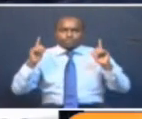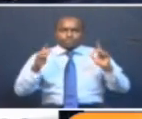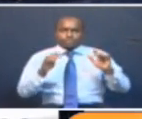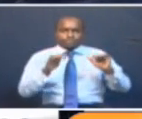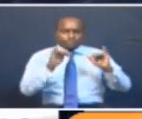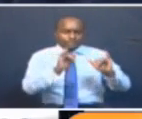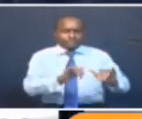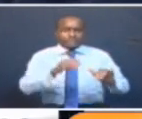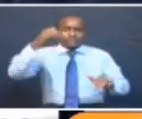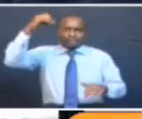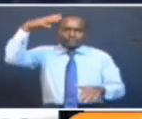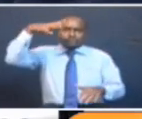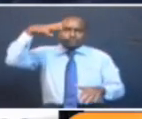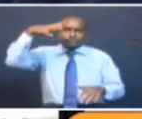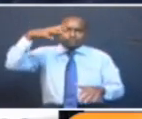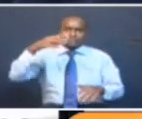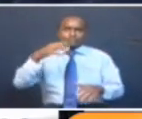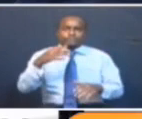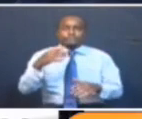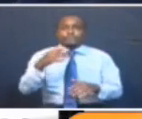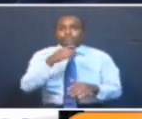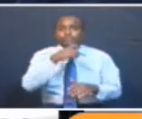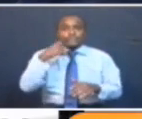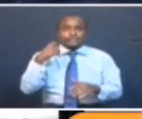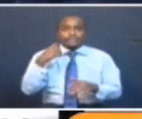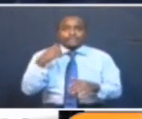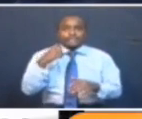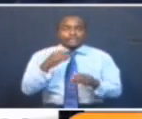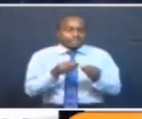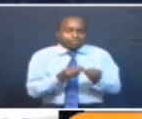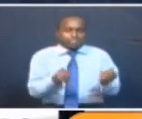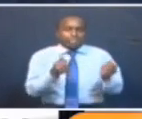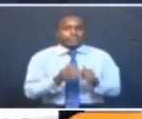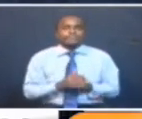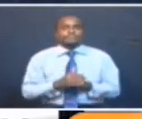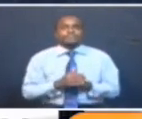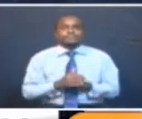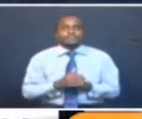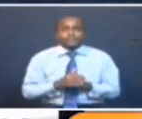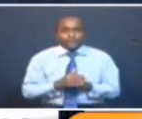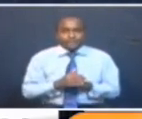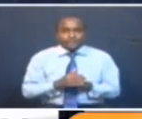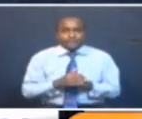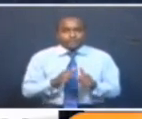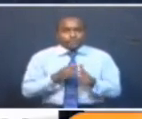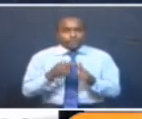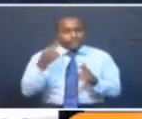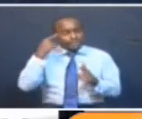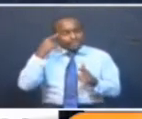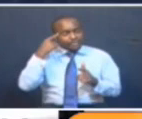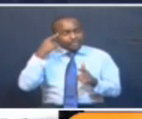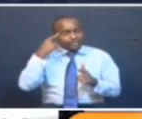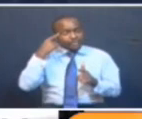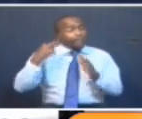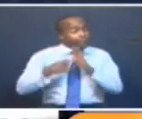in the sun, what happens to tomatoes? There's no more tomatoes left anyway. Yeah. So I think that it's understanding. And little